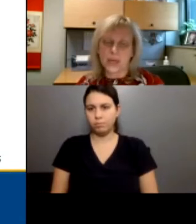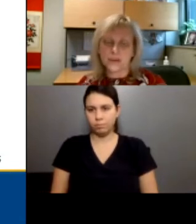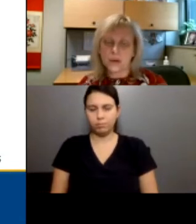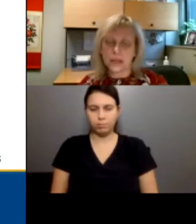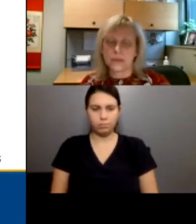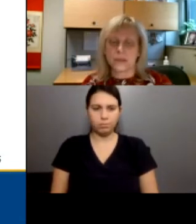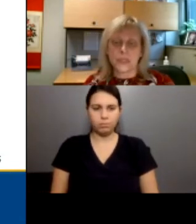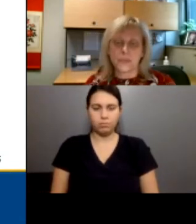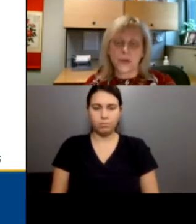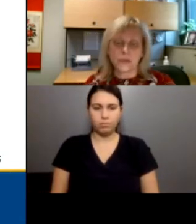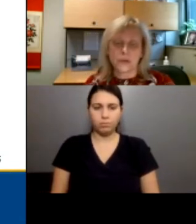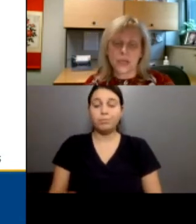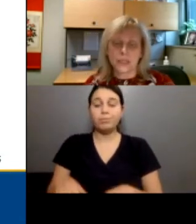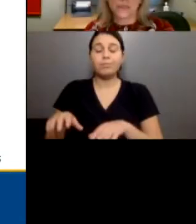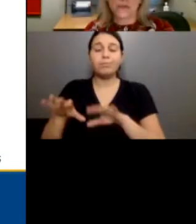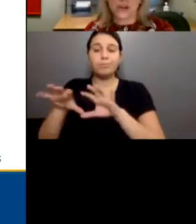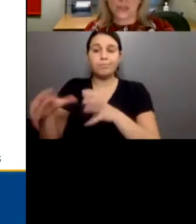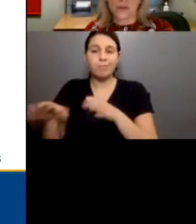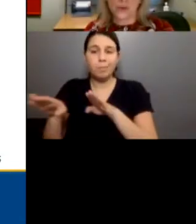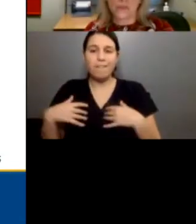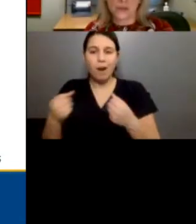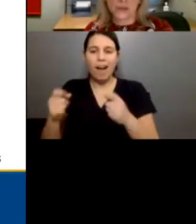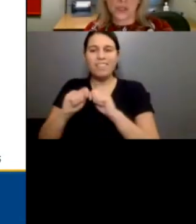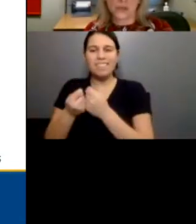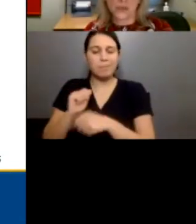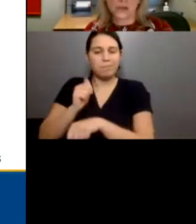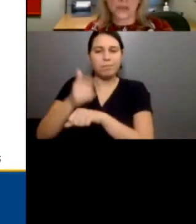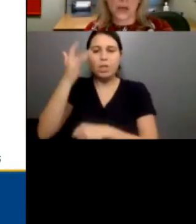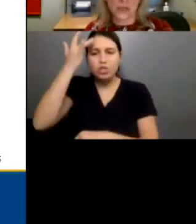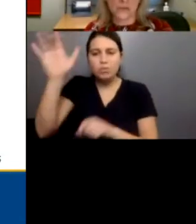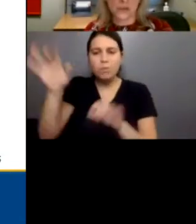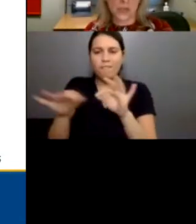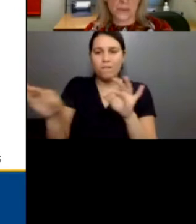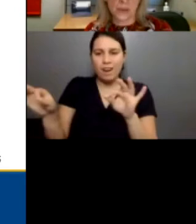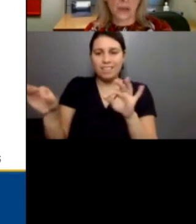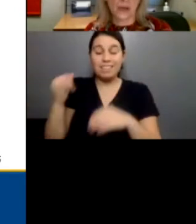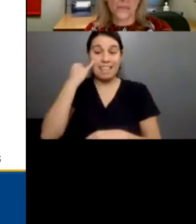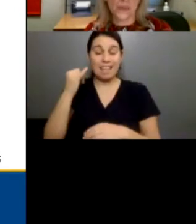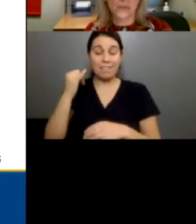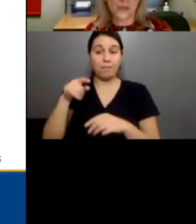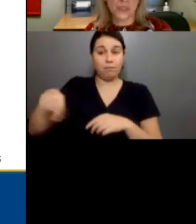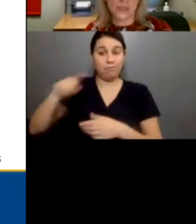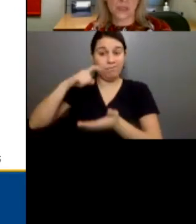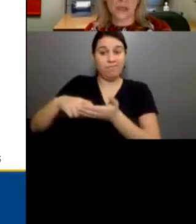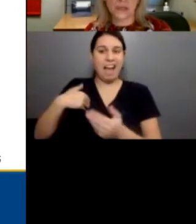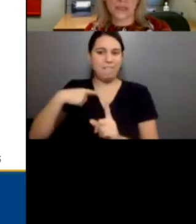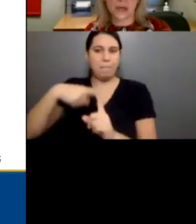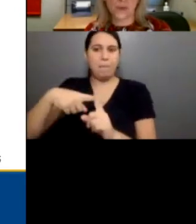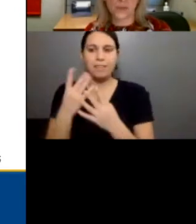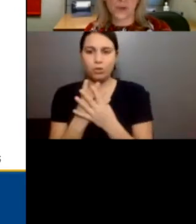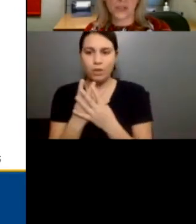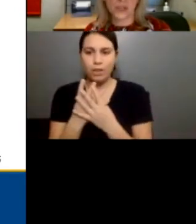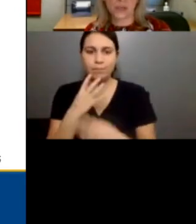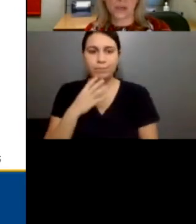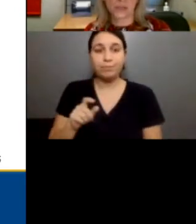The behavioral health team also created smart phrases for providers to use when there is a positive screen. The first is the